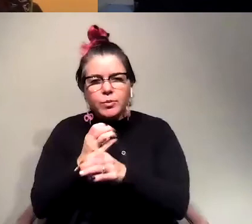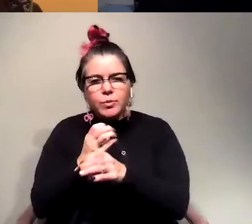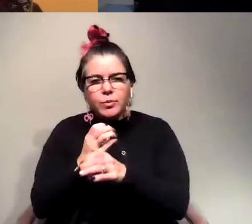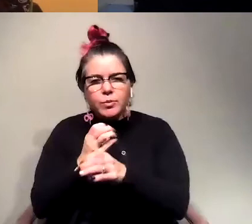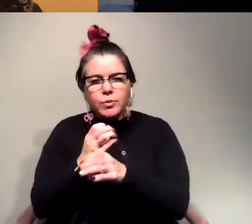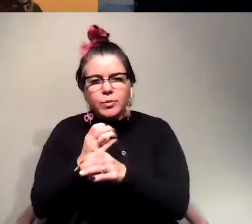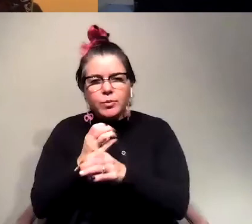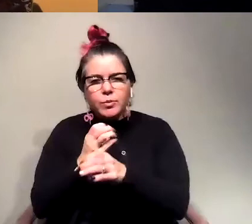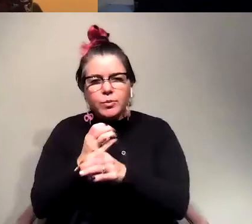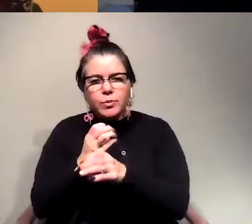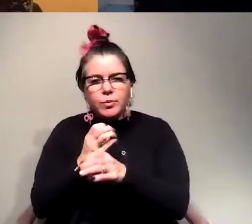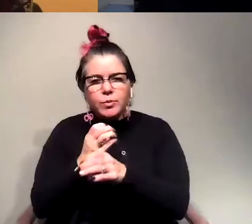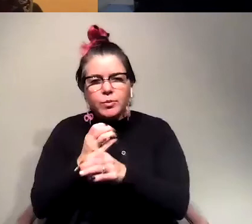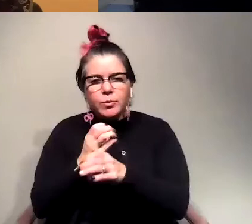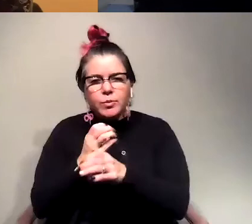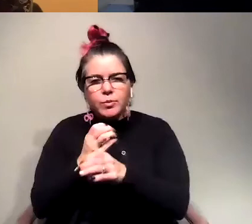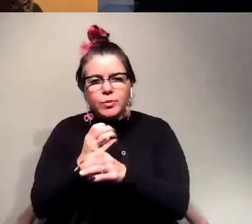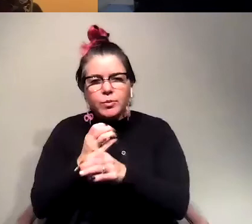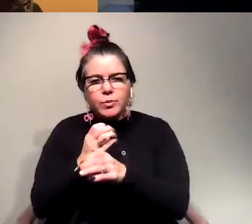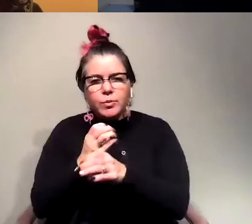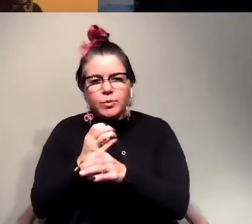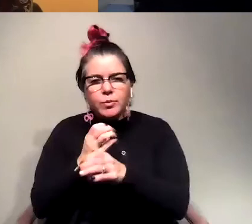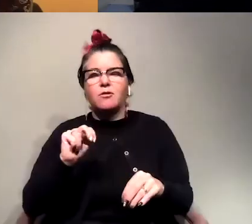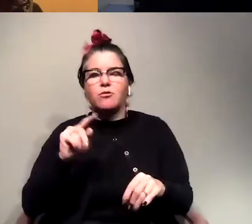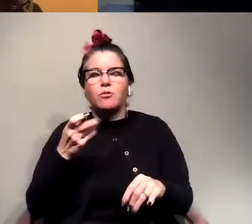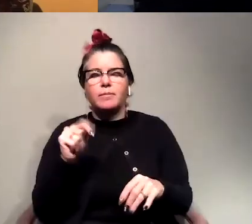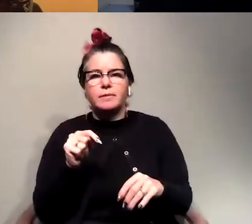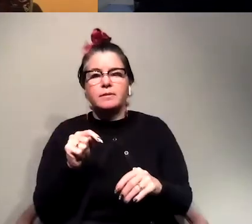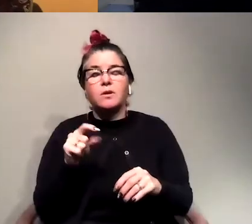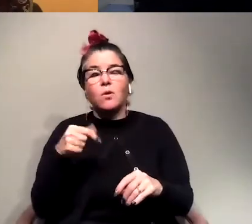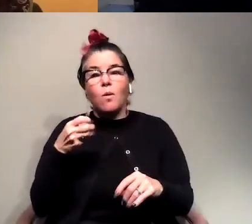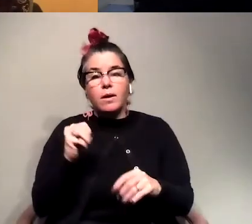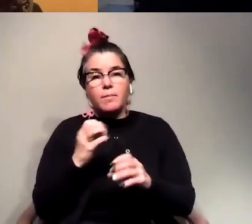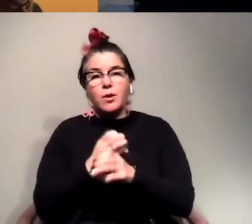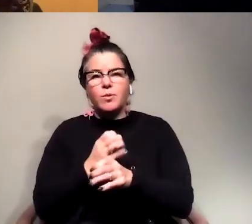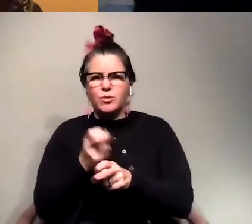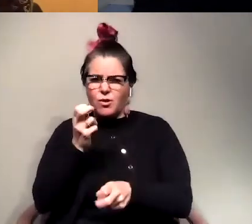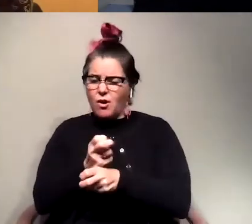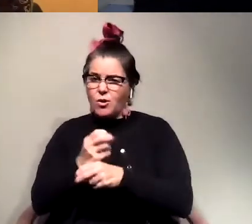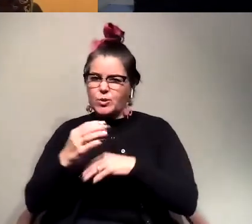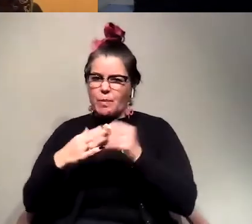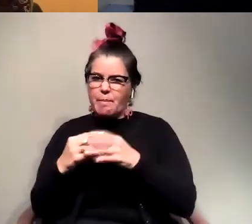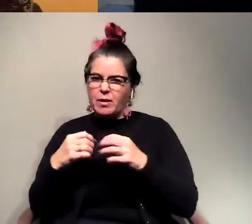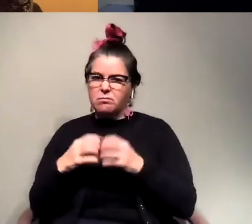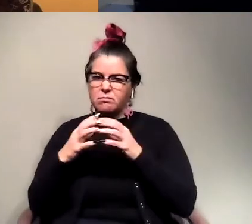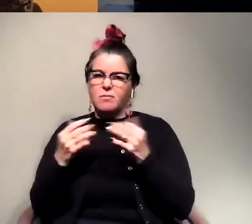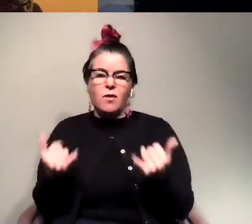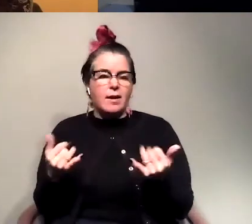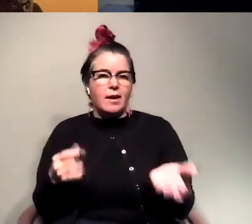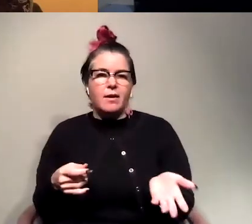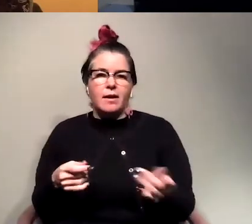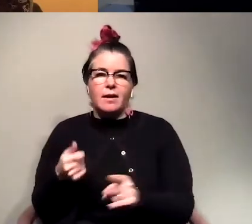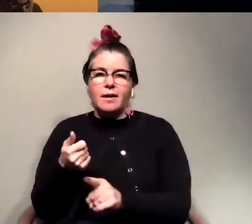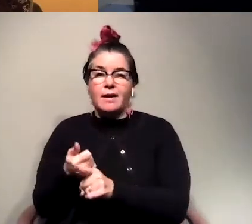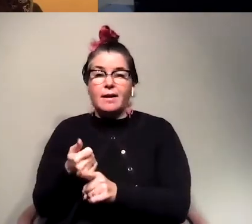encrypting messages. And quantum computers are really hard to build right now. So and they're not better